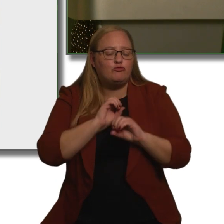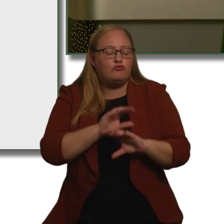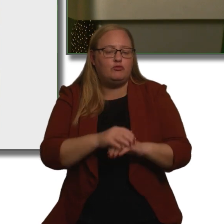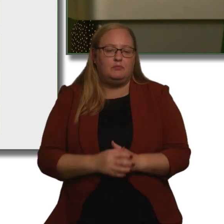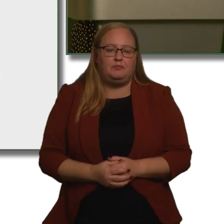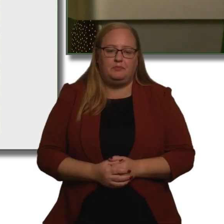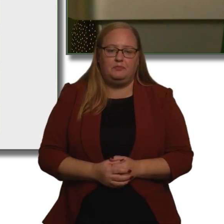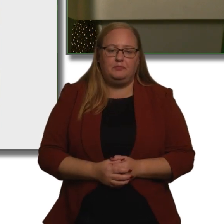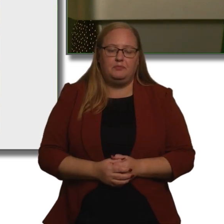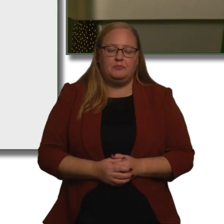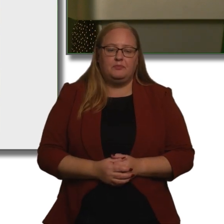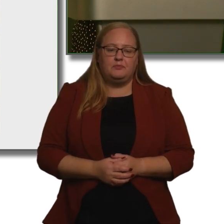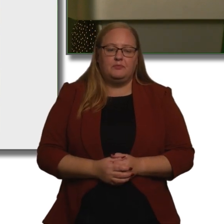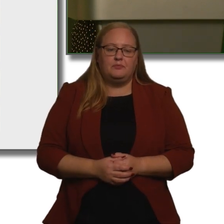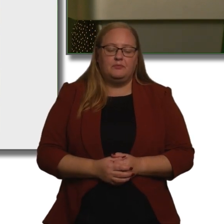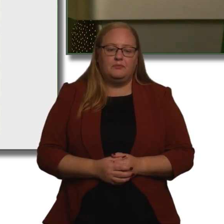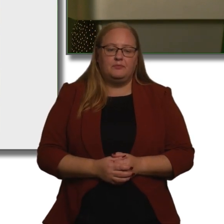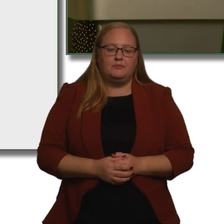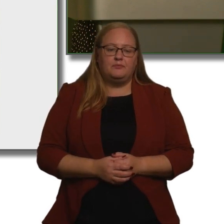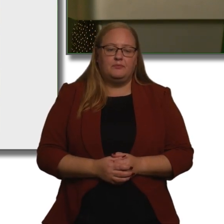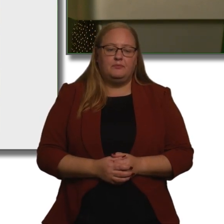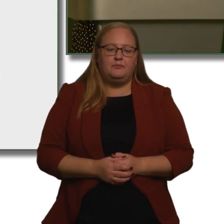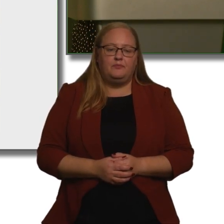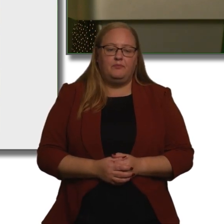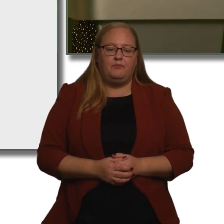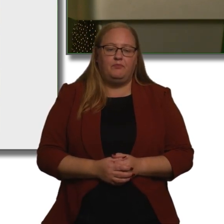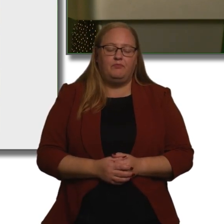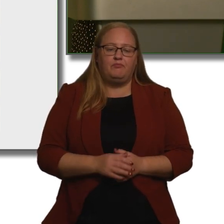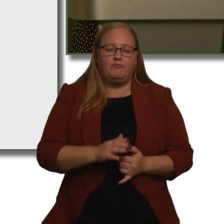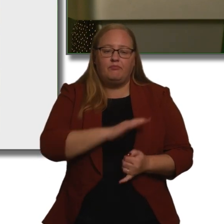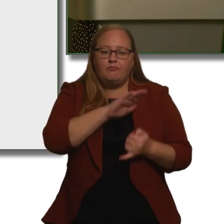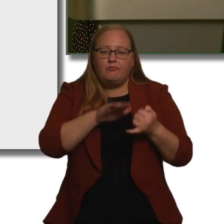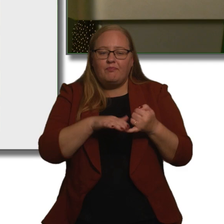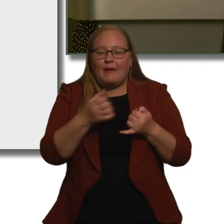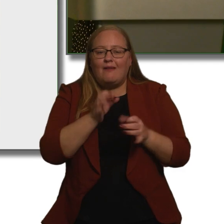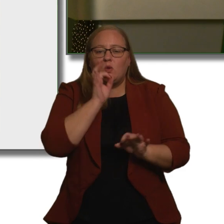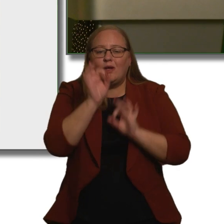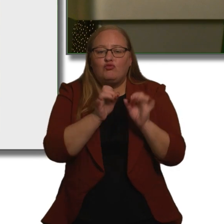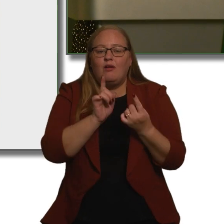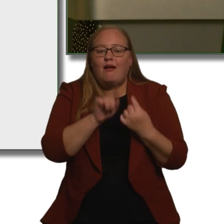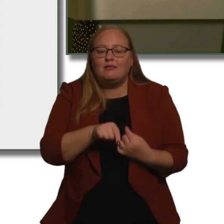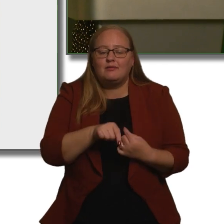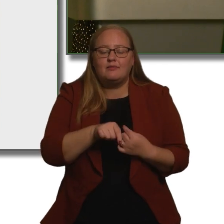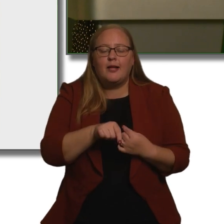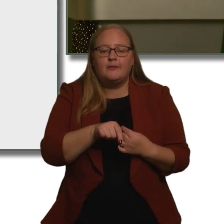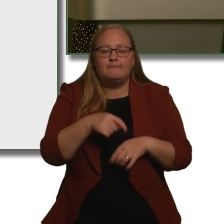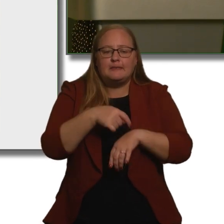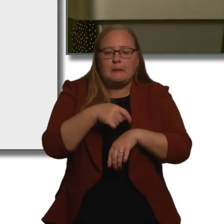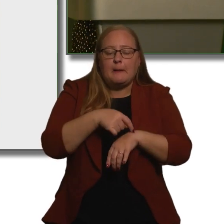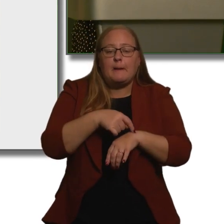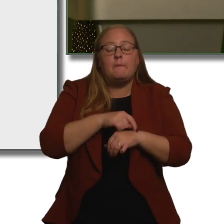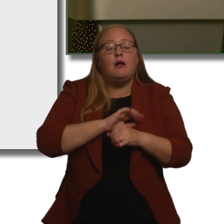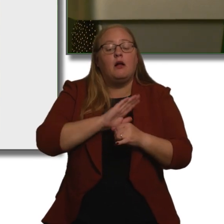activities. We'll then head into the question and answer session, after which this broadcast meeting